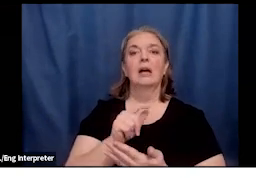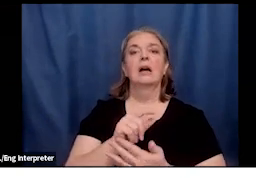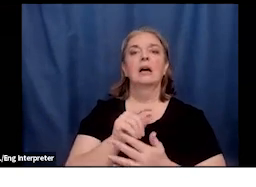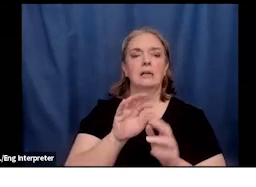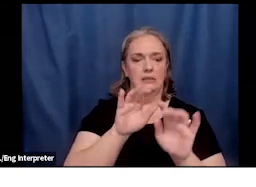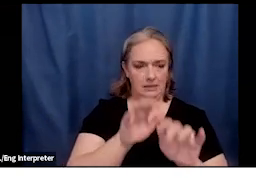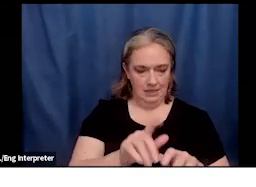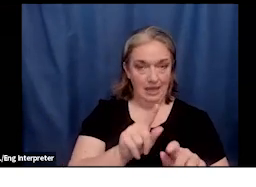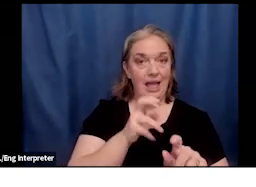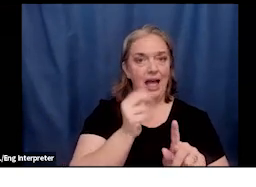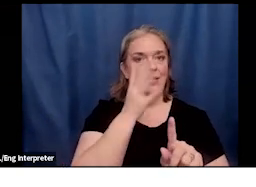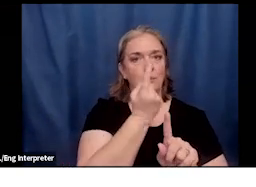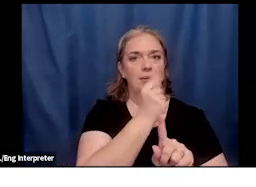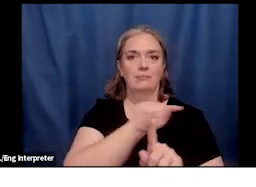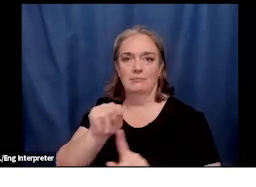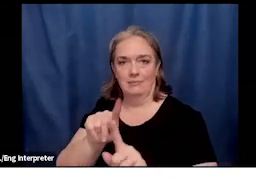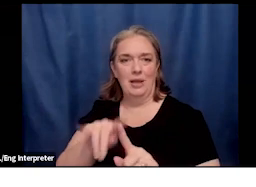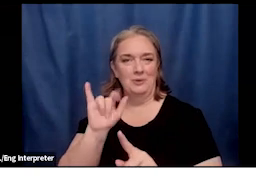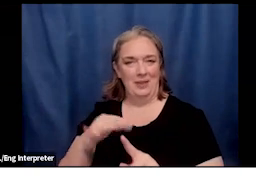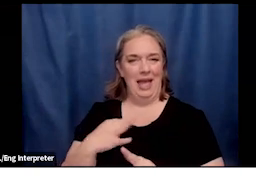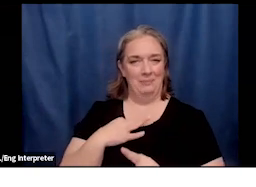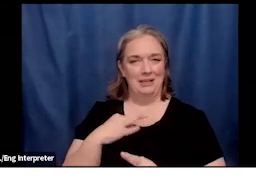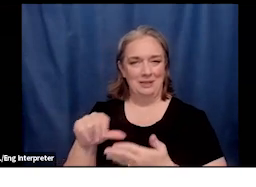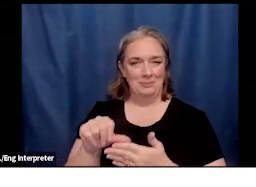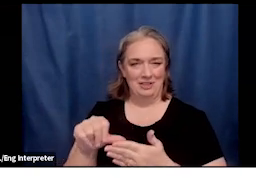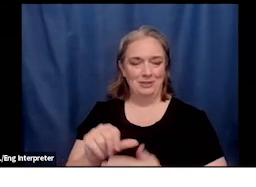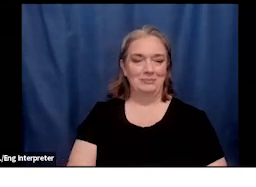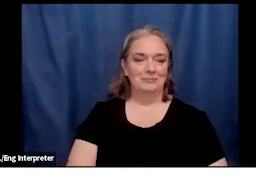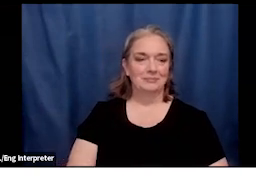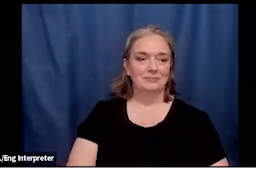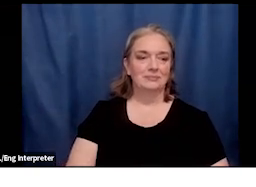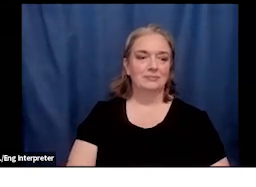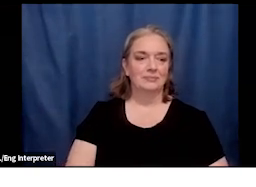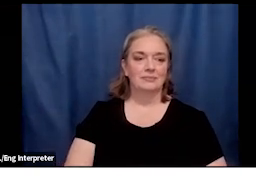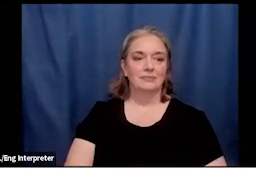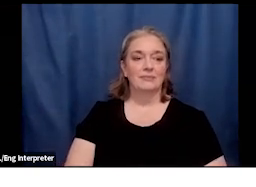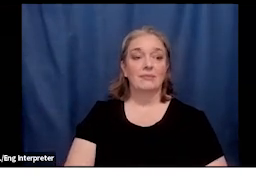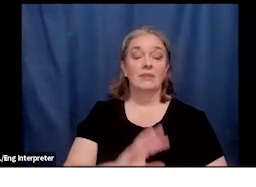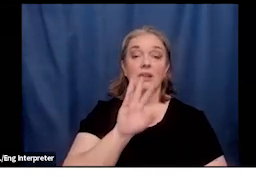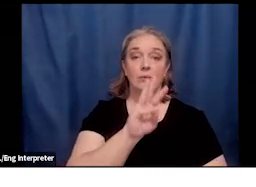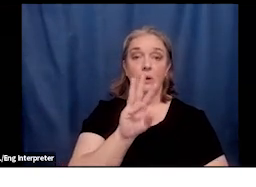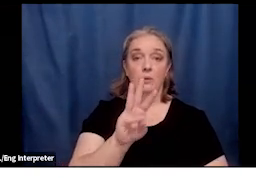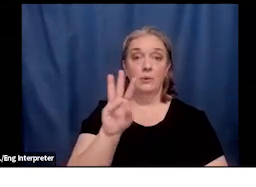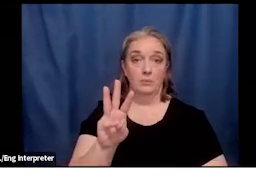application page, which is really nice. The website is